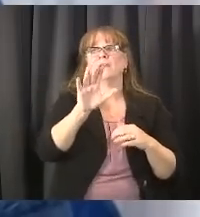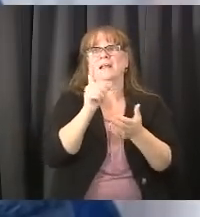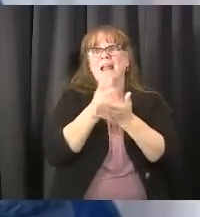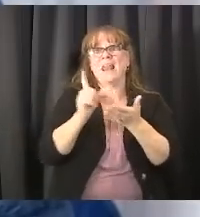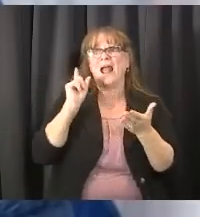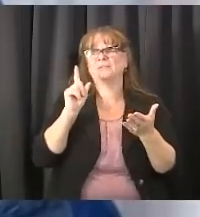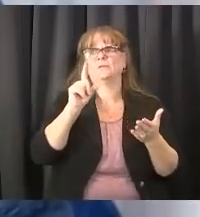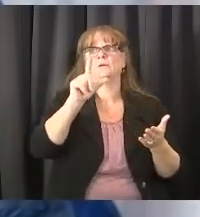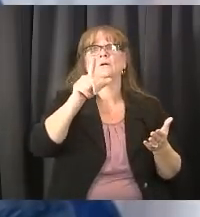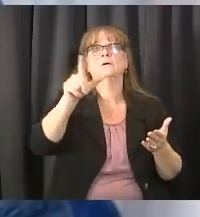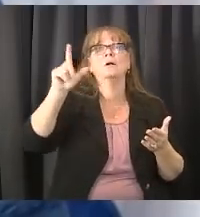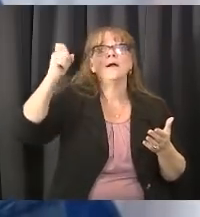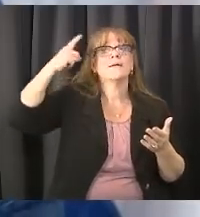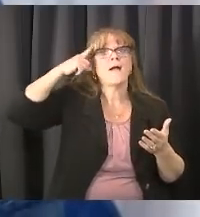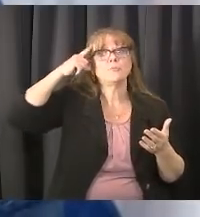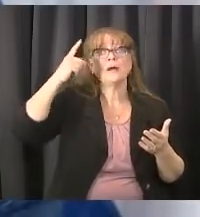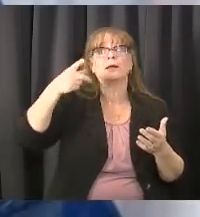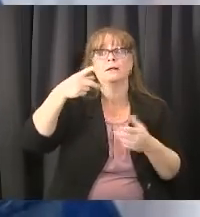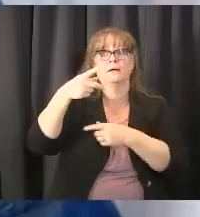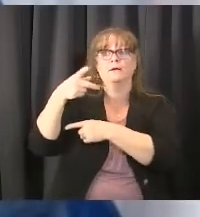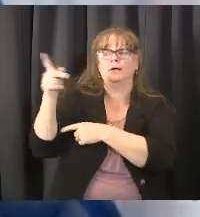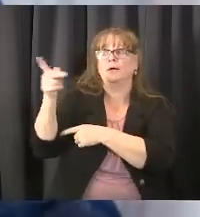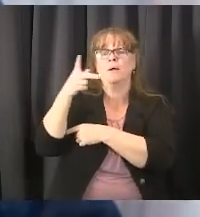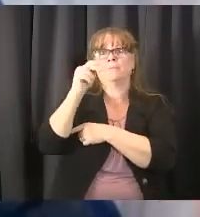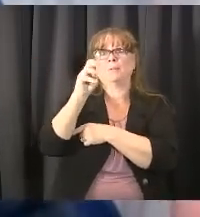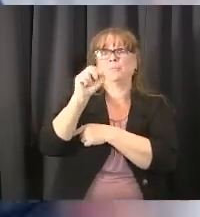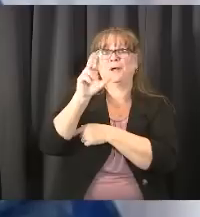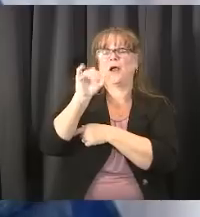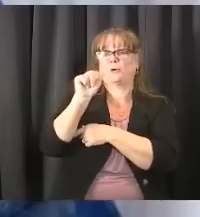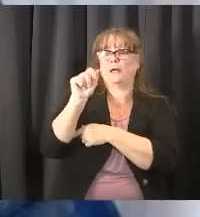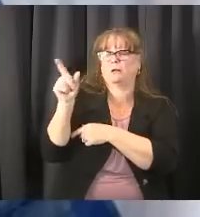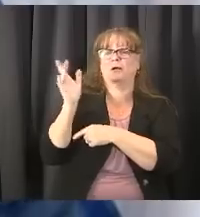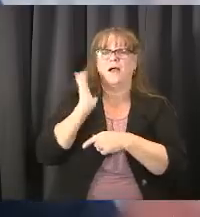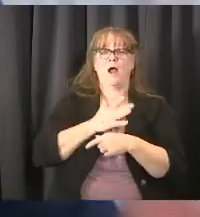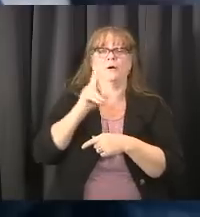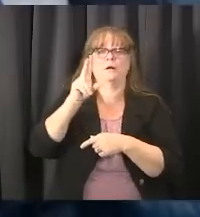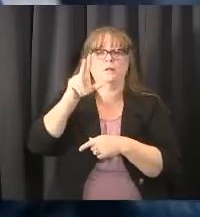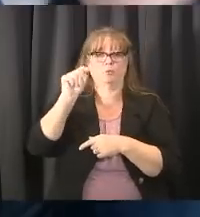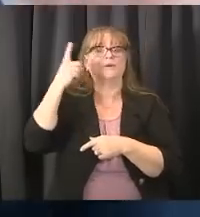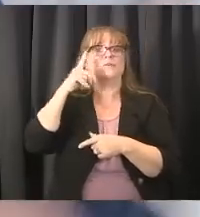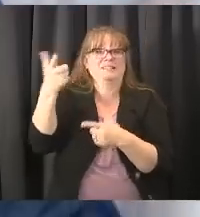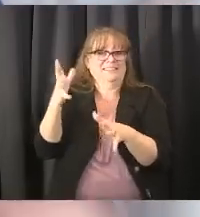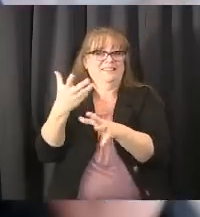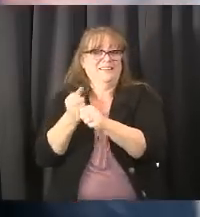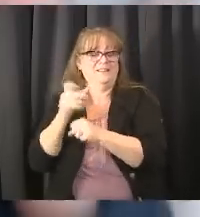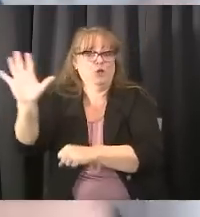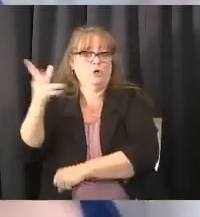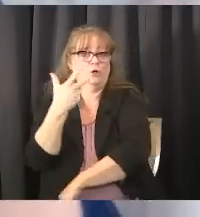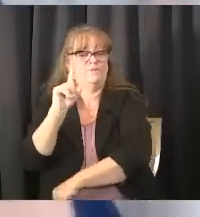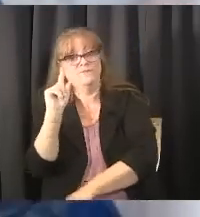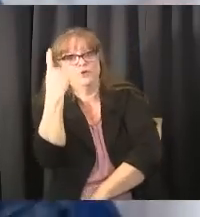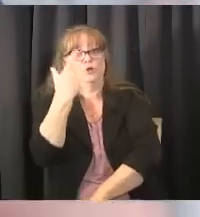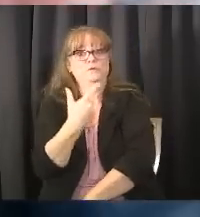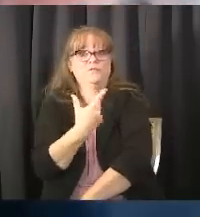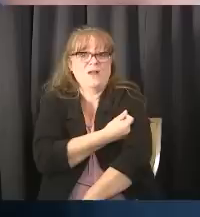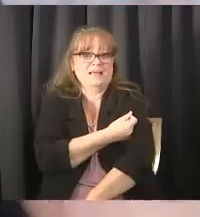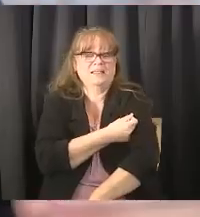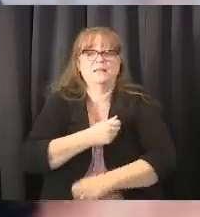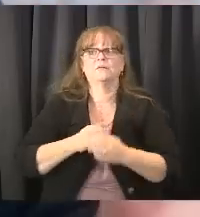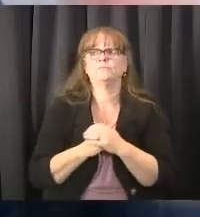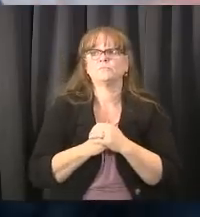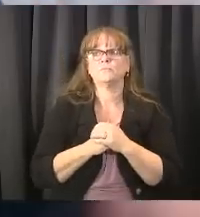population, receive her vaccine. And I know that the biggest joy I get every day is reading our posts on Facebook and Twitter and saying,